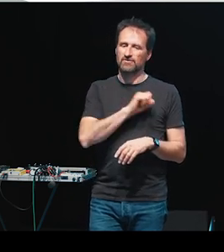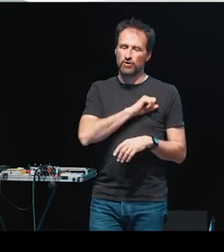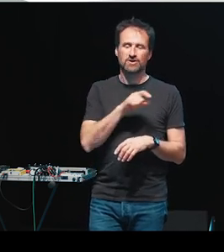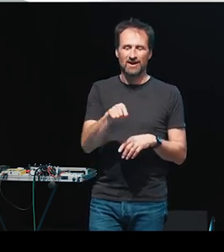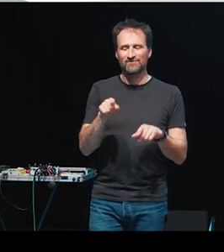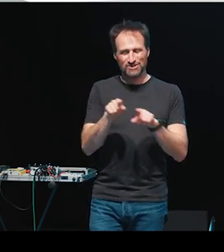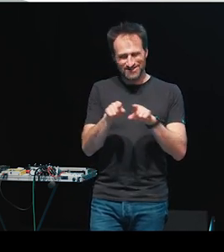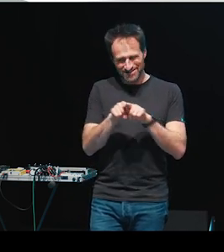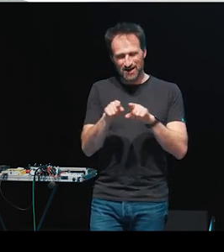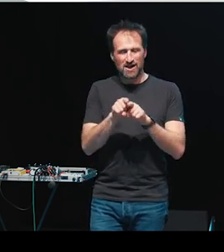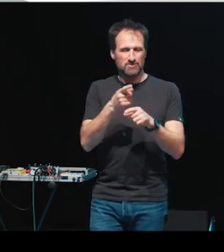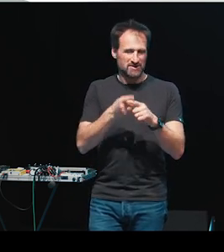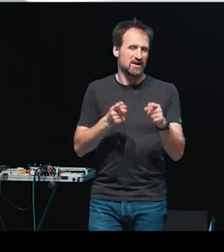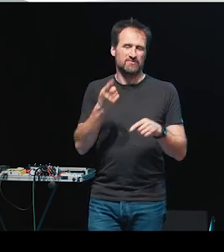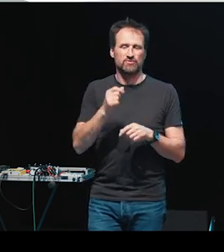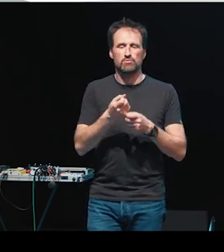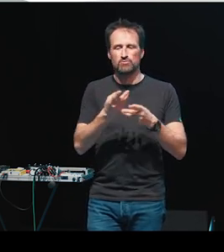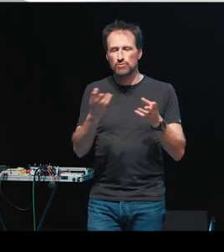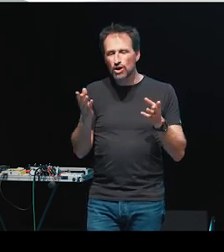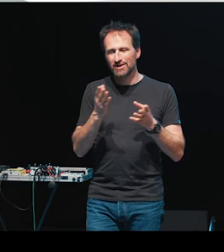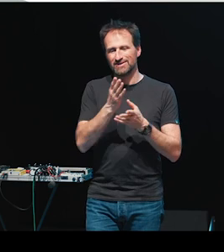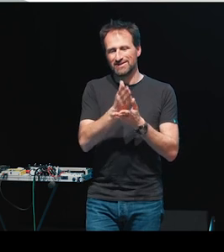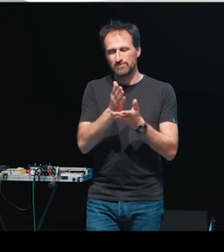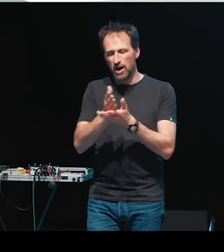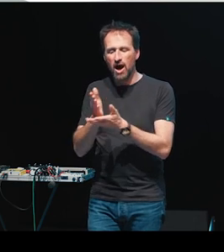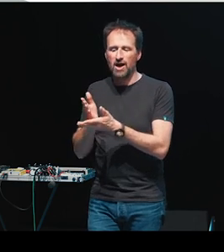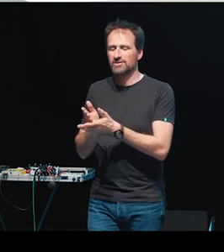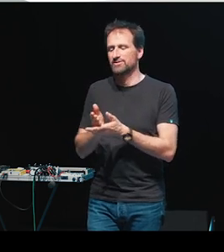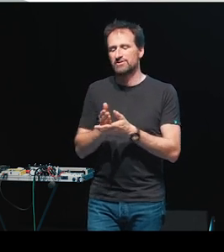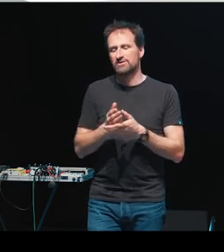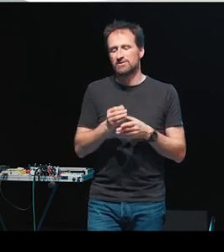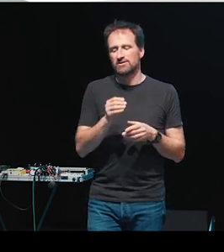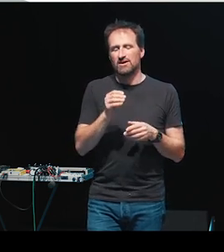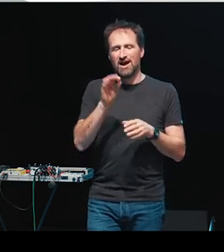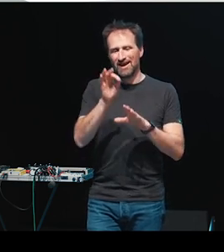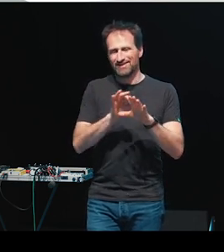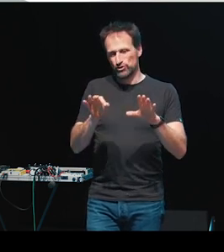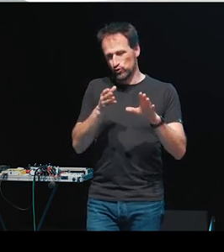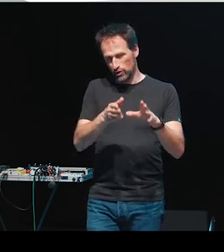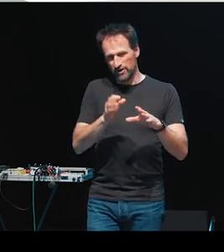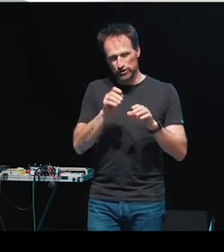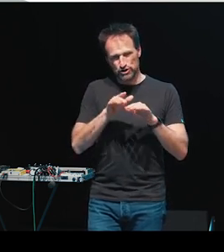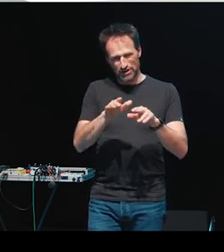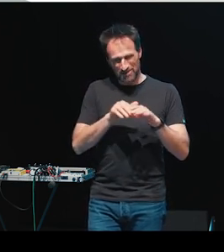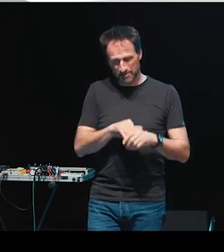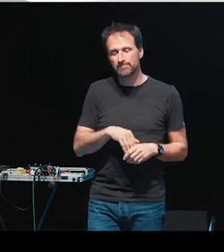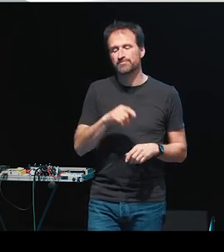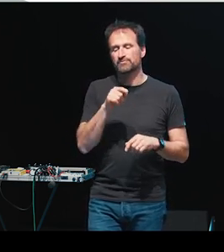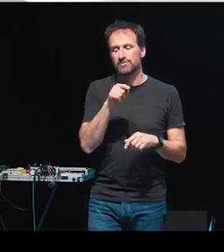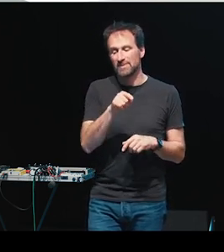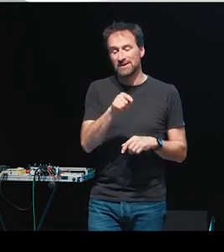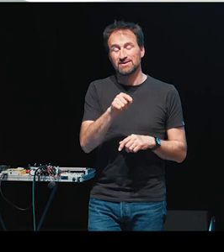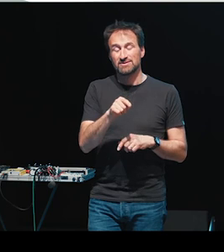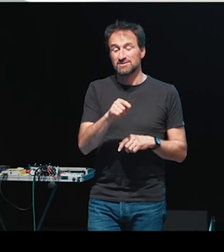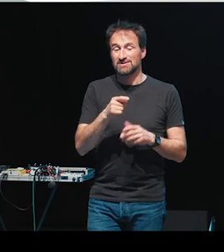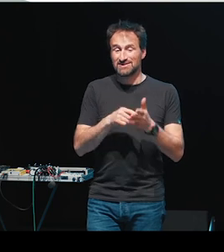of multipart HTTP streaming architecture. And this is useful for lists of items. It allows you to start rendering the first